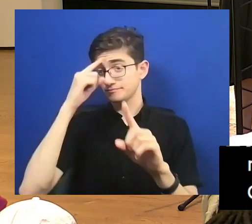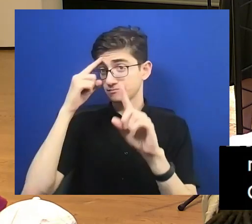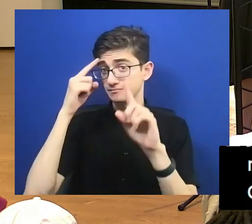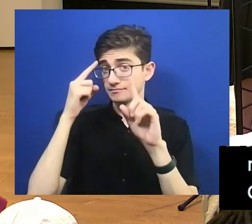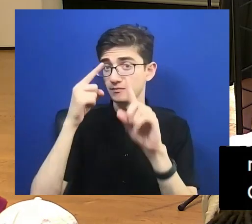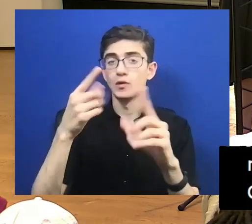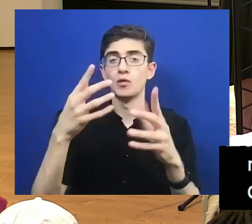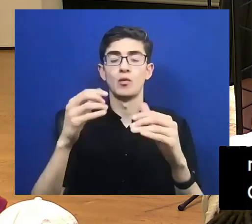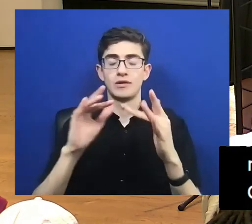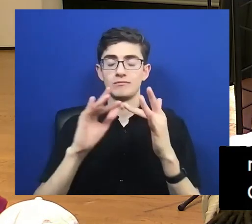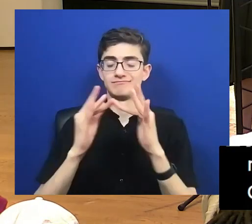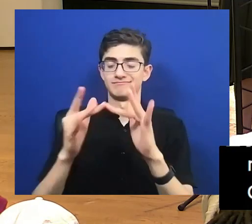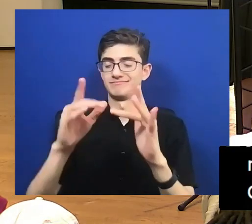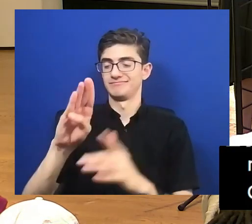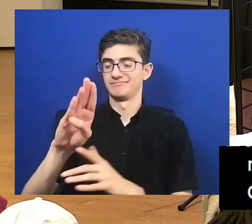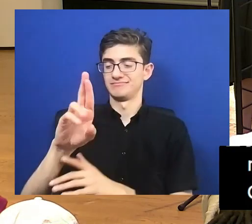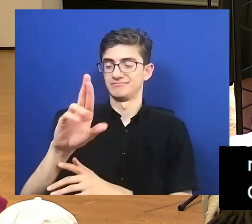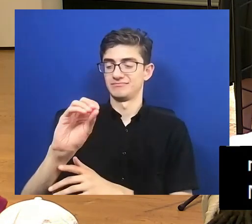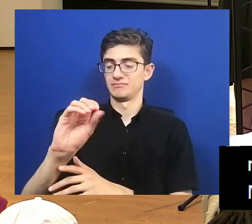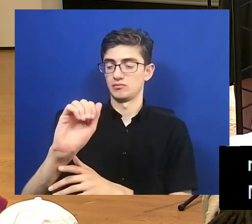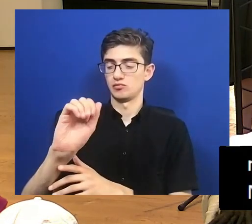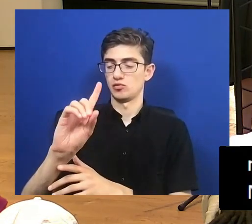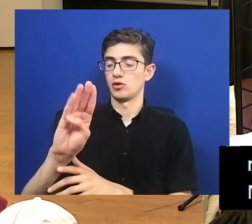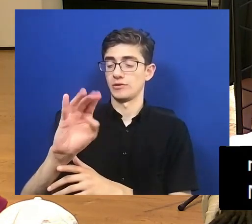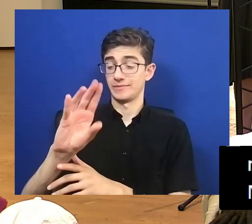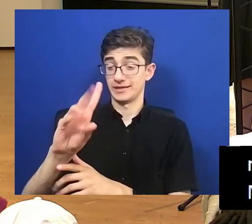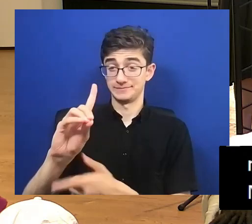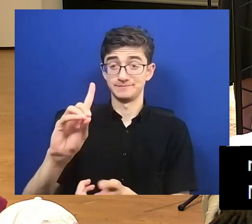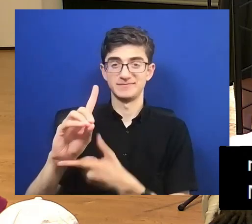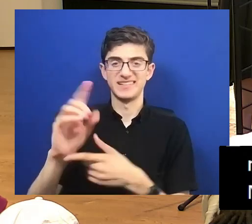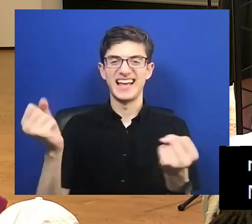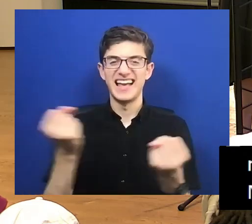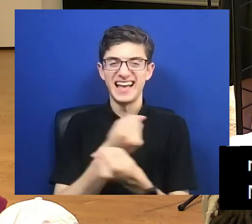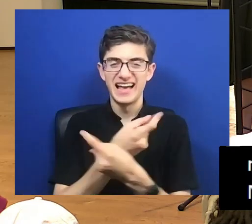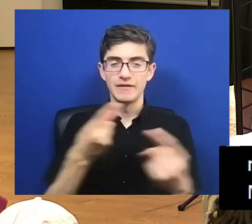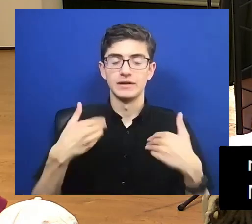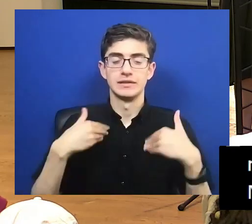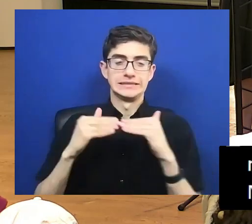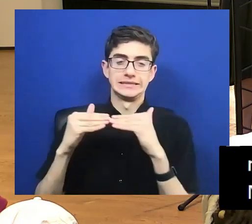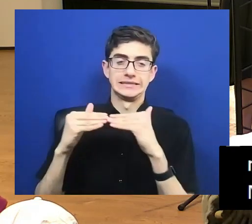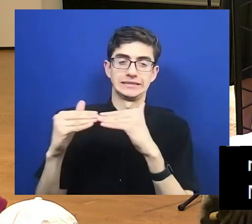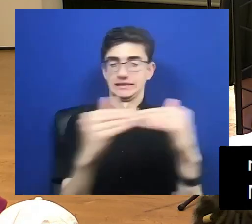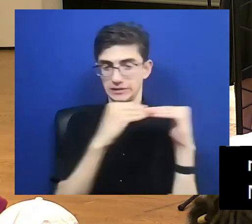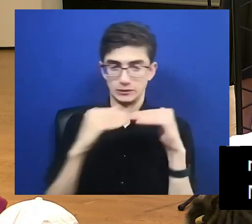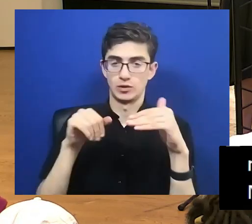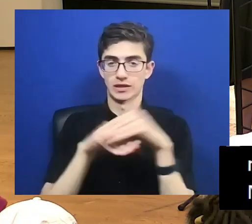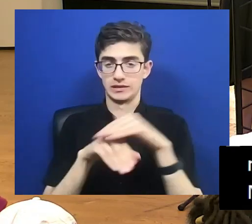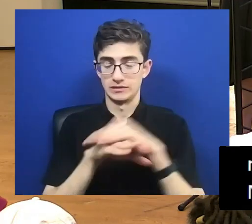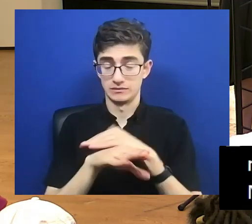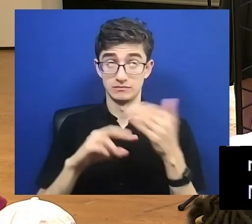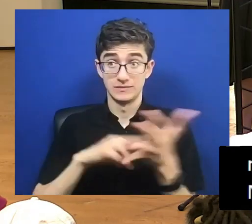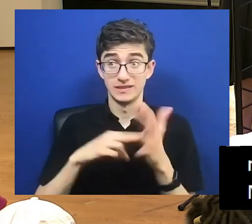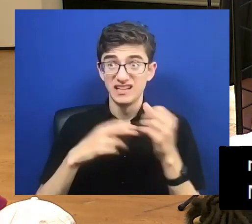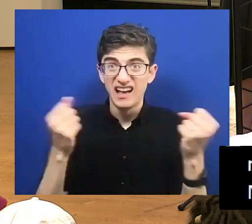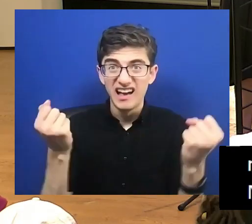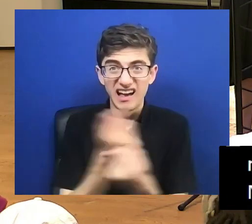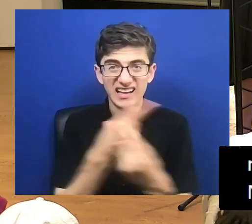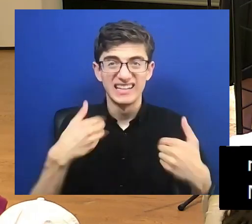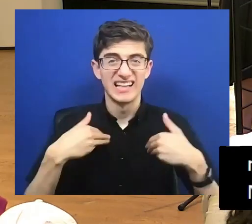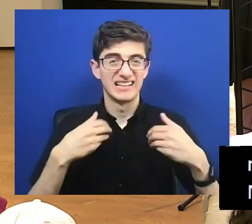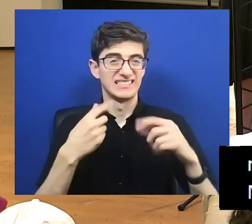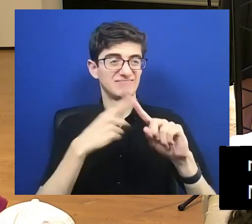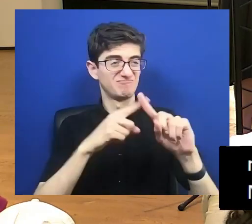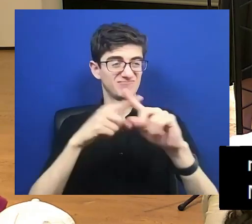statewide. That means all New Yorkers will have multiple options for reliable, affordable,